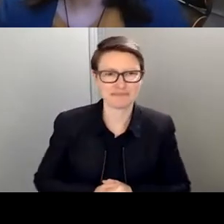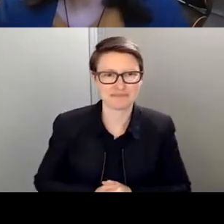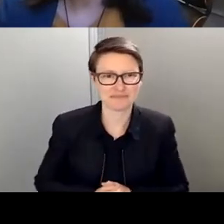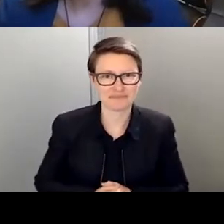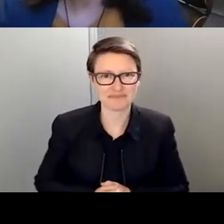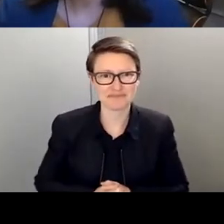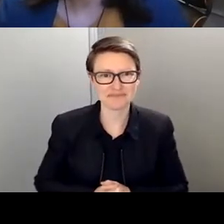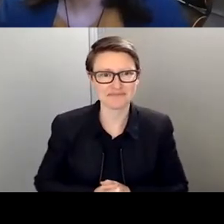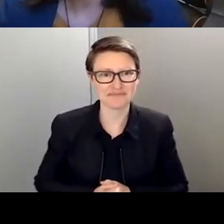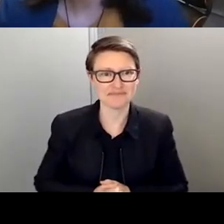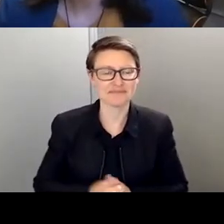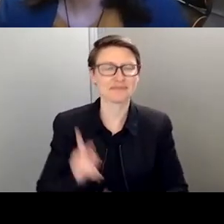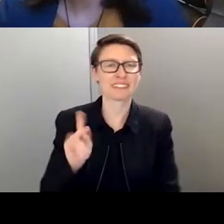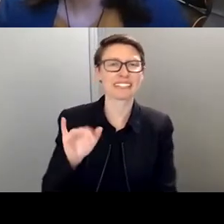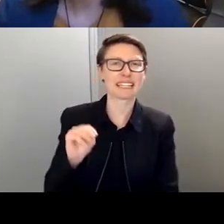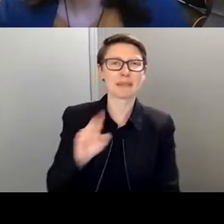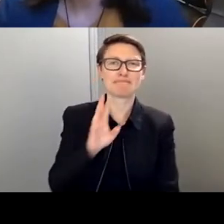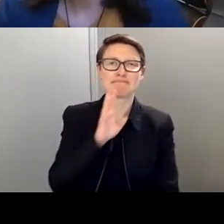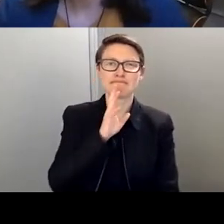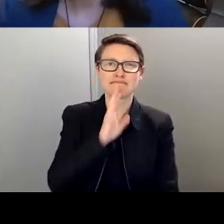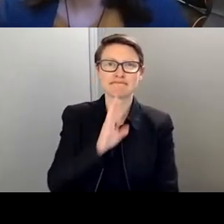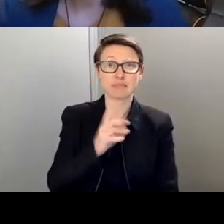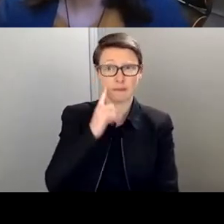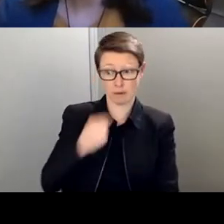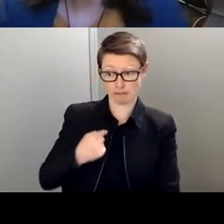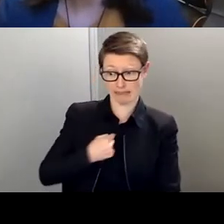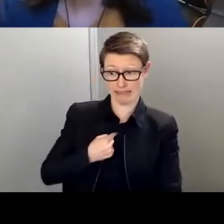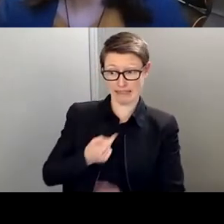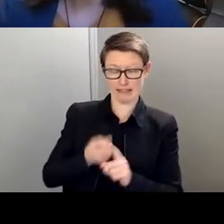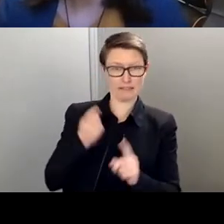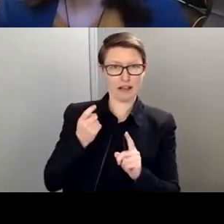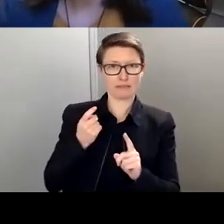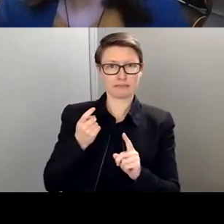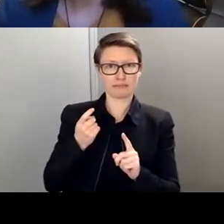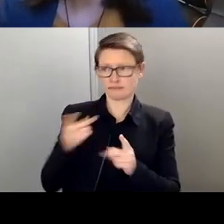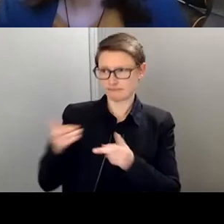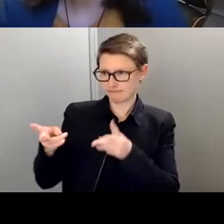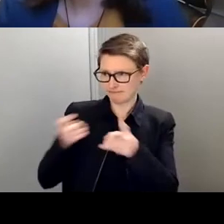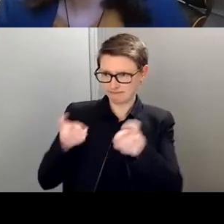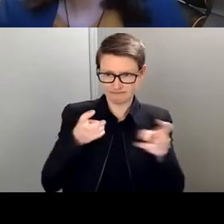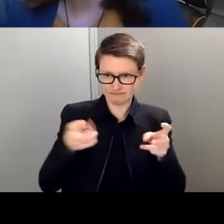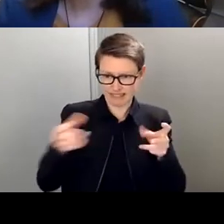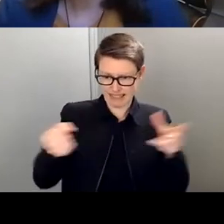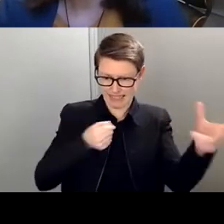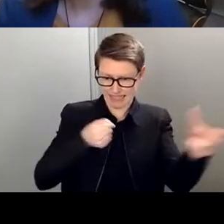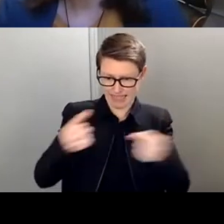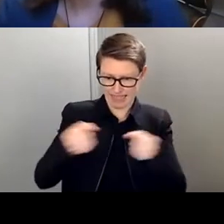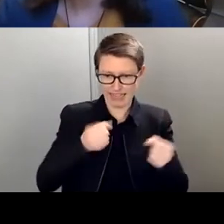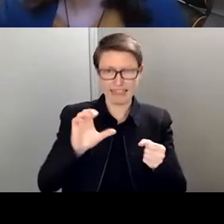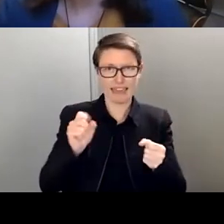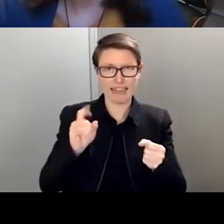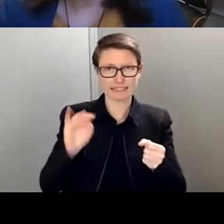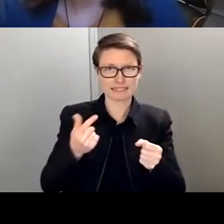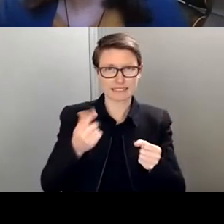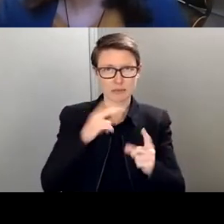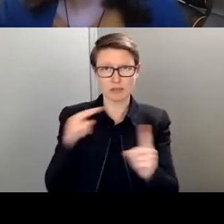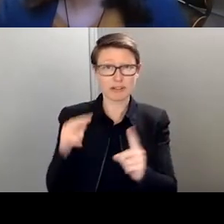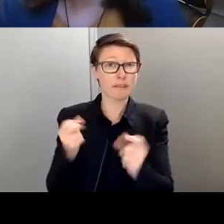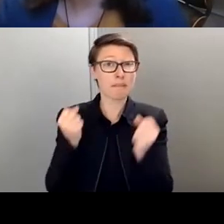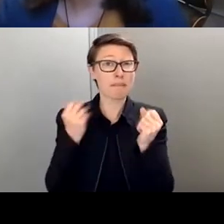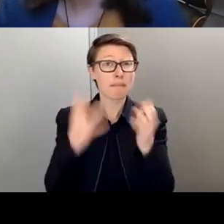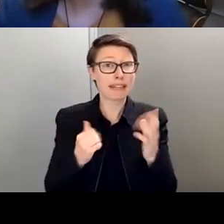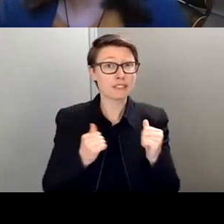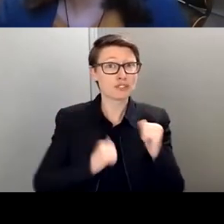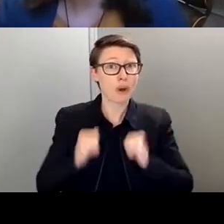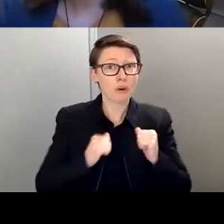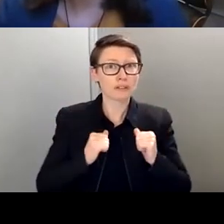So, you know, for me, from a casting perspective, there are a lot of shows that I think reflect the conversation